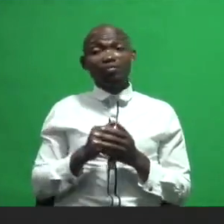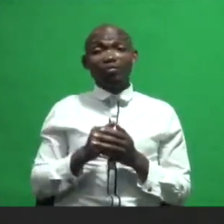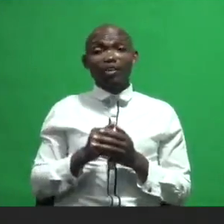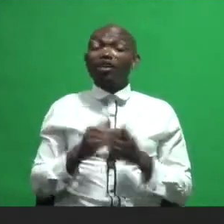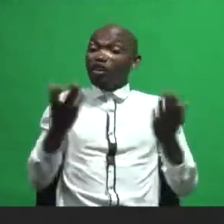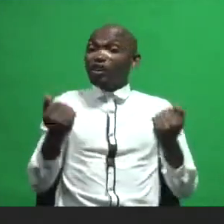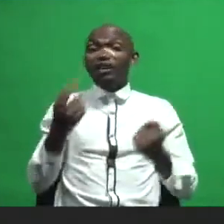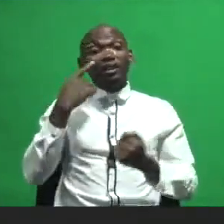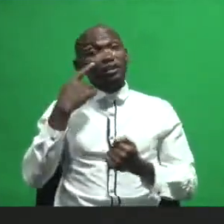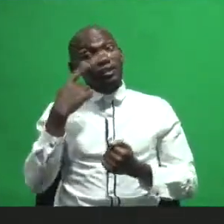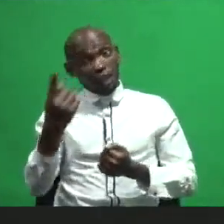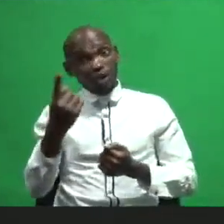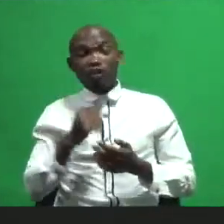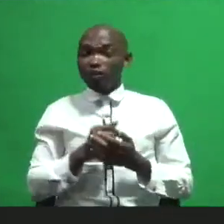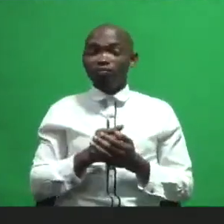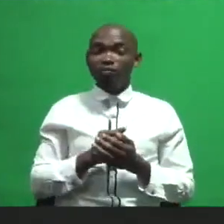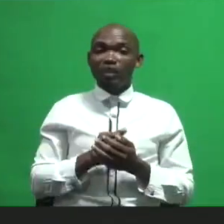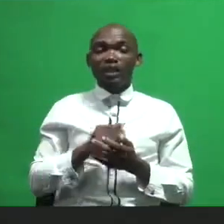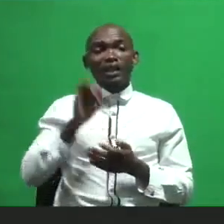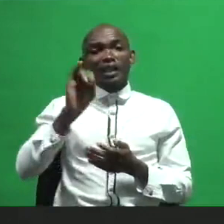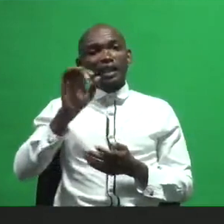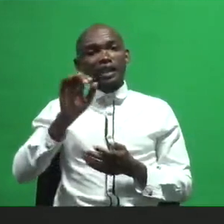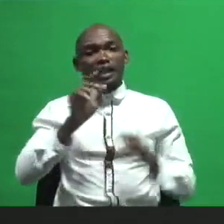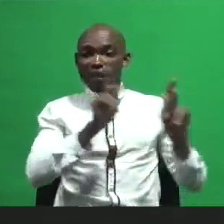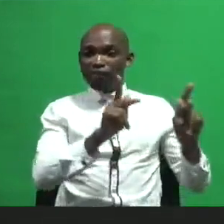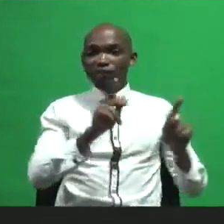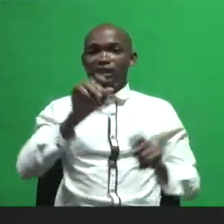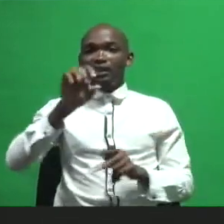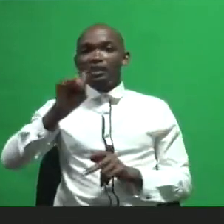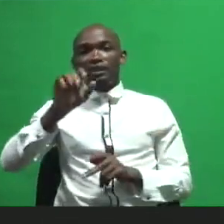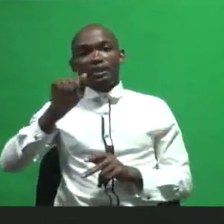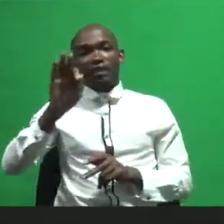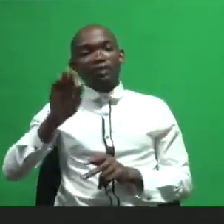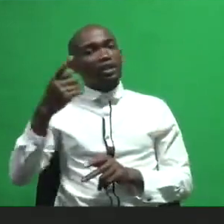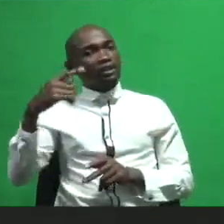Now, let us look if Safia is right or wrong.